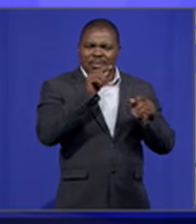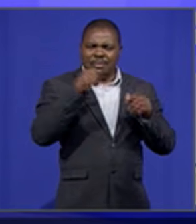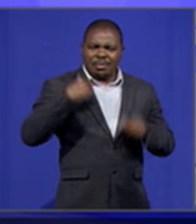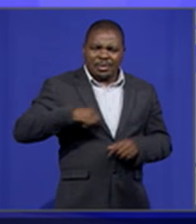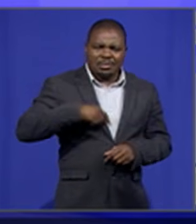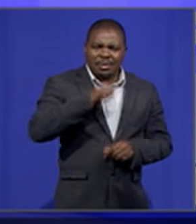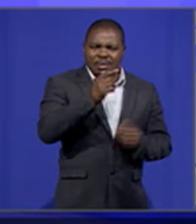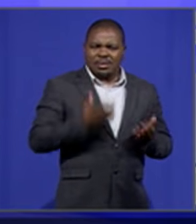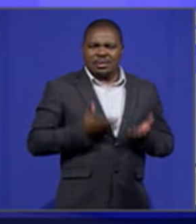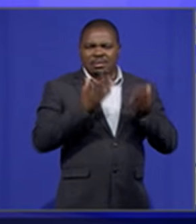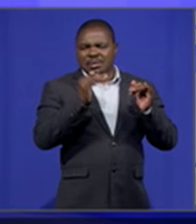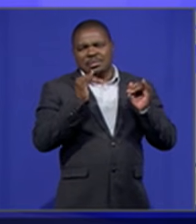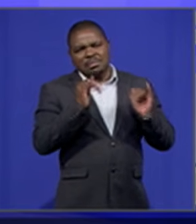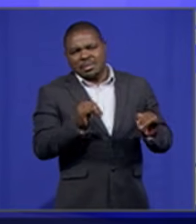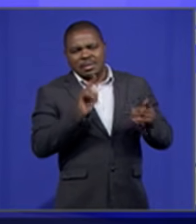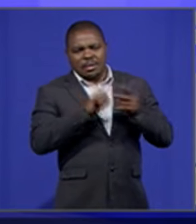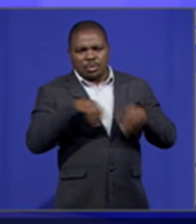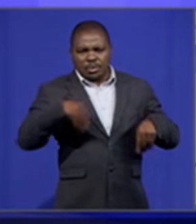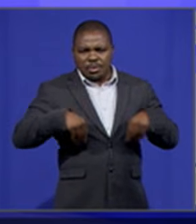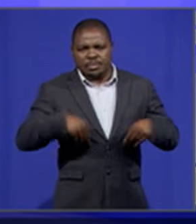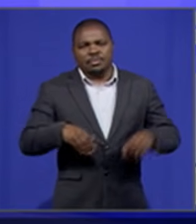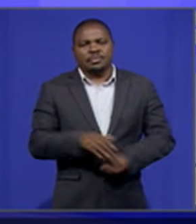ya ditirelo le bosenyi.